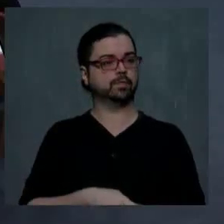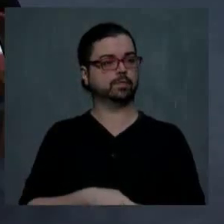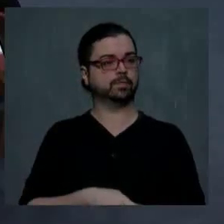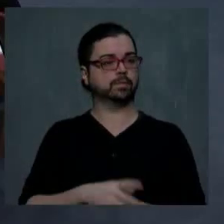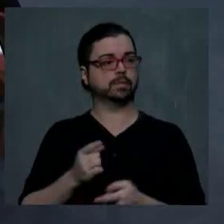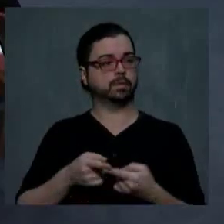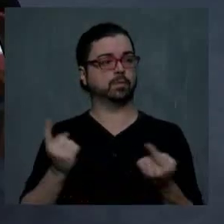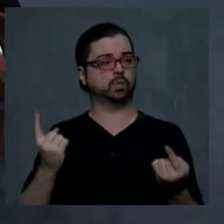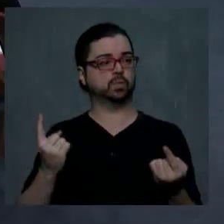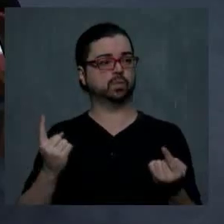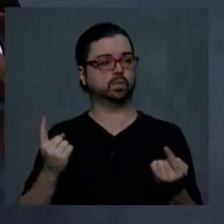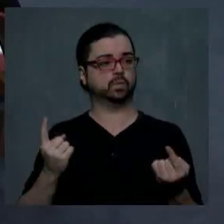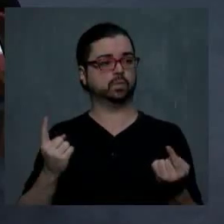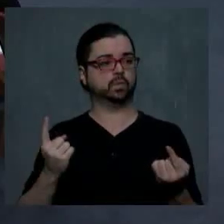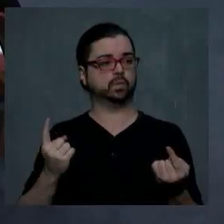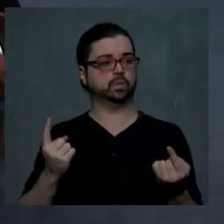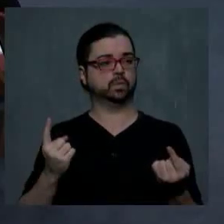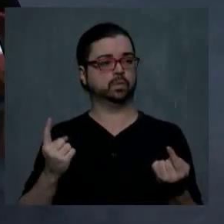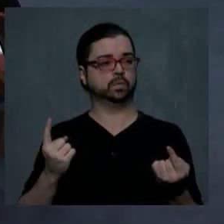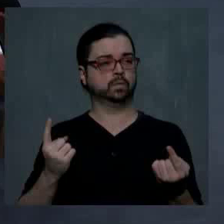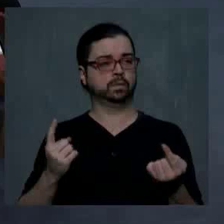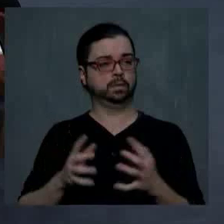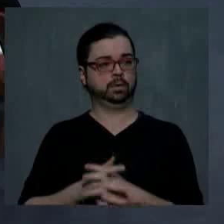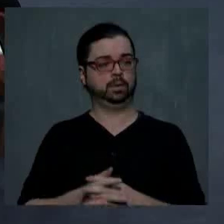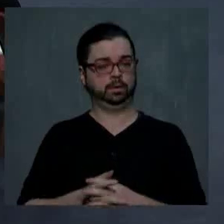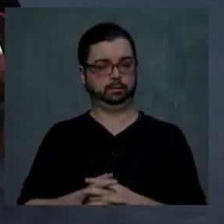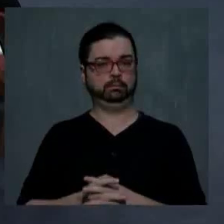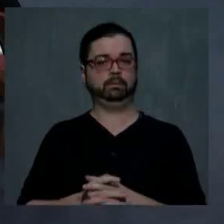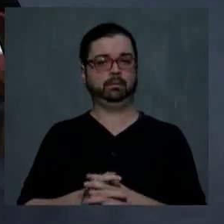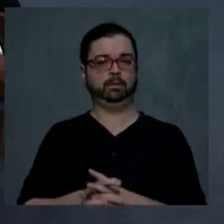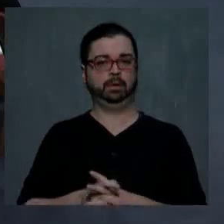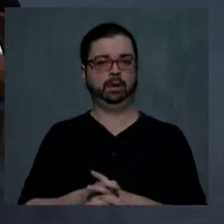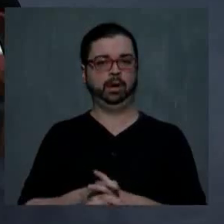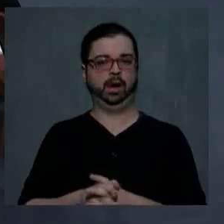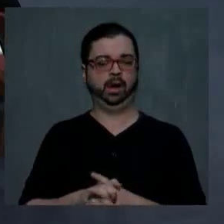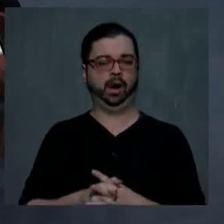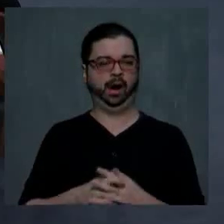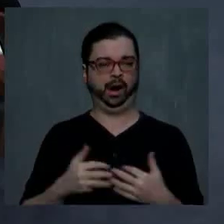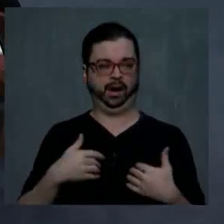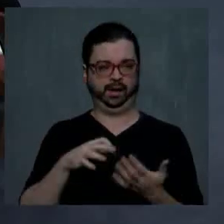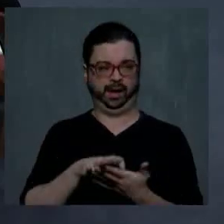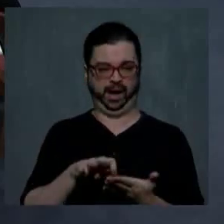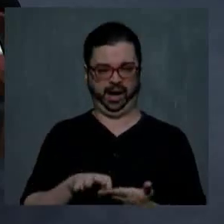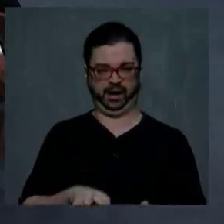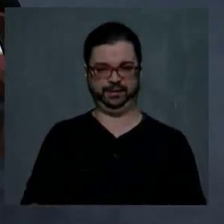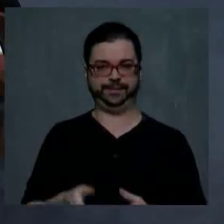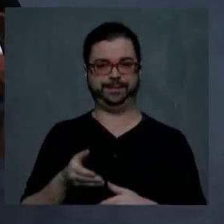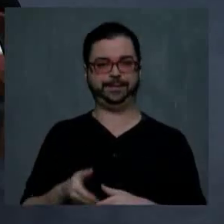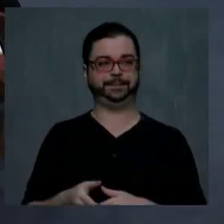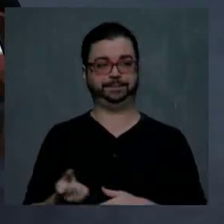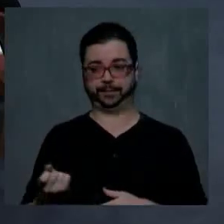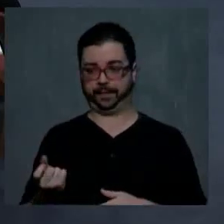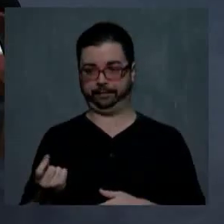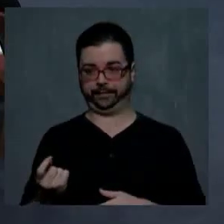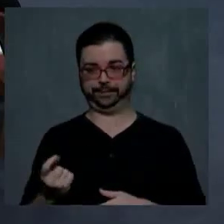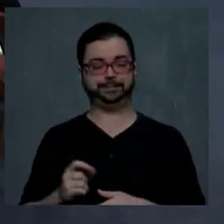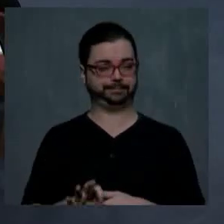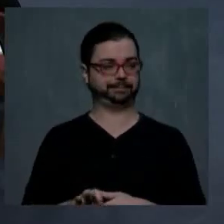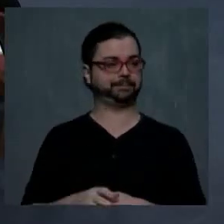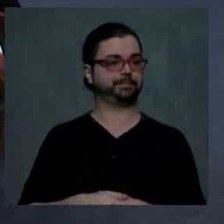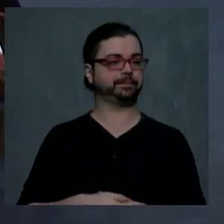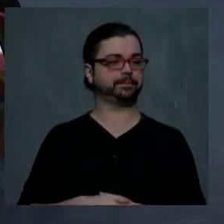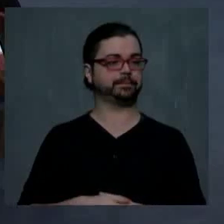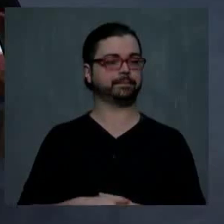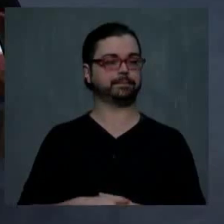And those opposed? Okay, I've got a count there. 11.